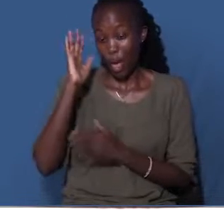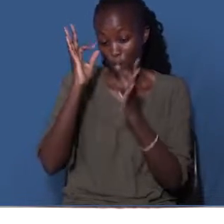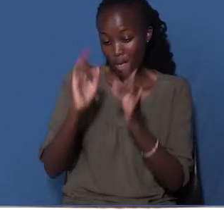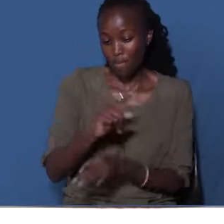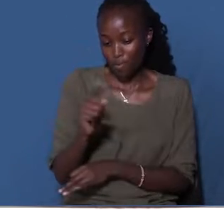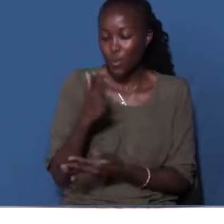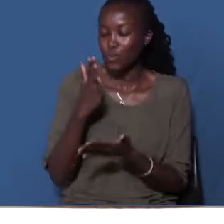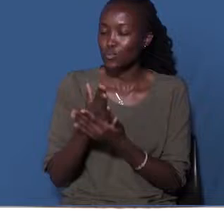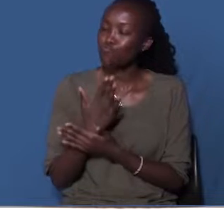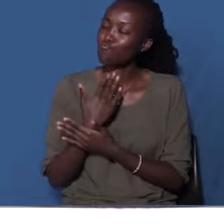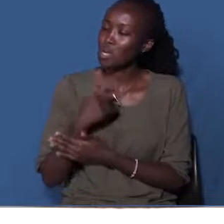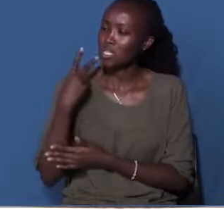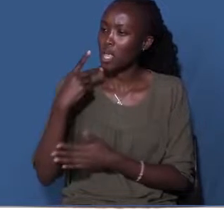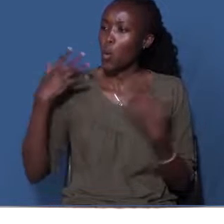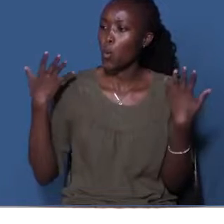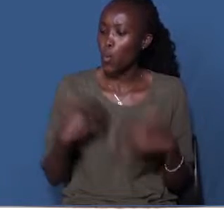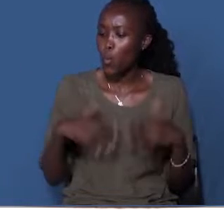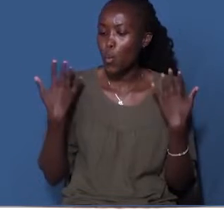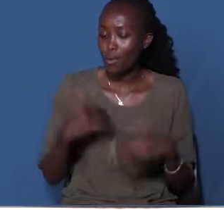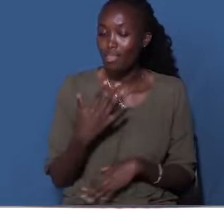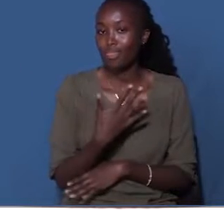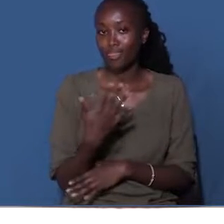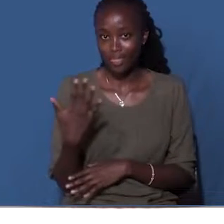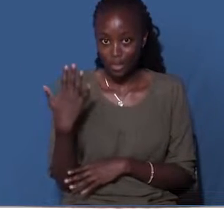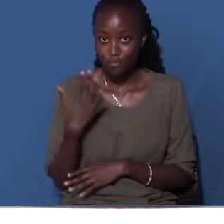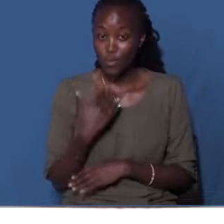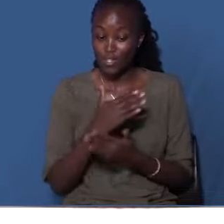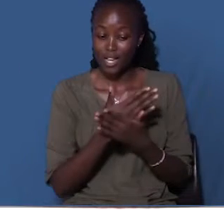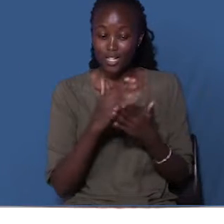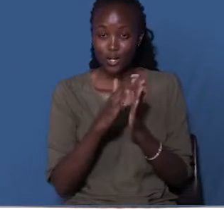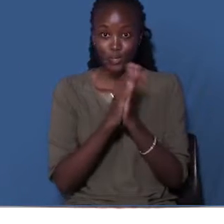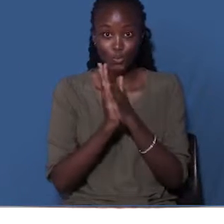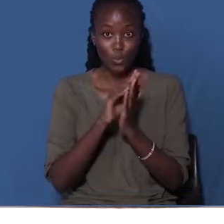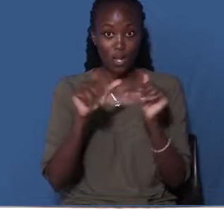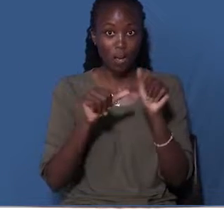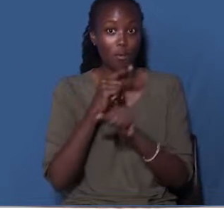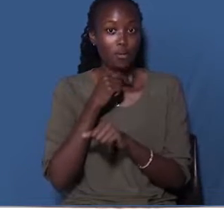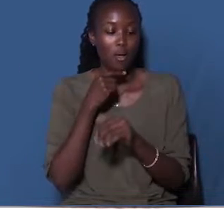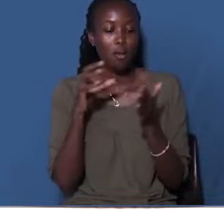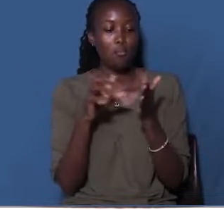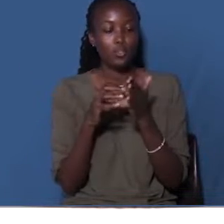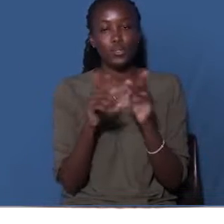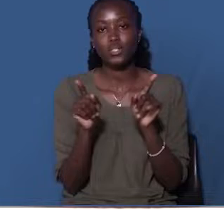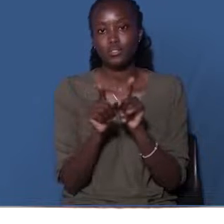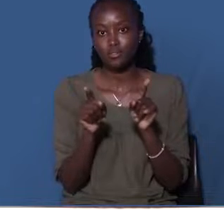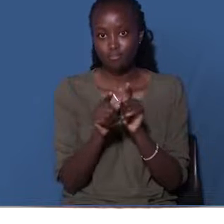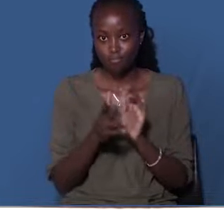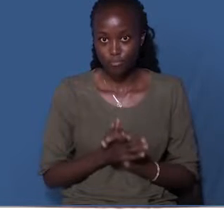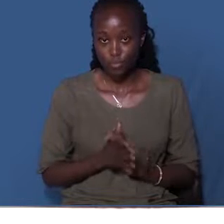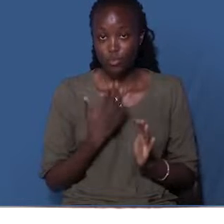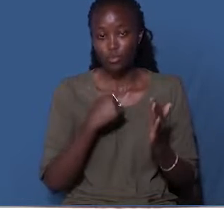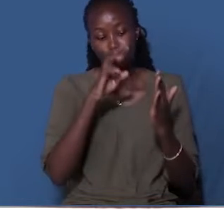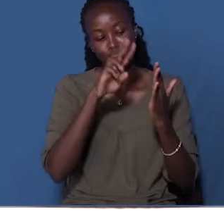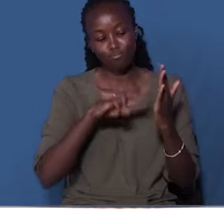amazing. And one of the people that I want to read about to you today is a man who was in that situation. And I'm going to read from